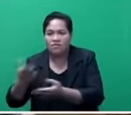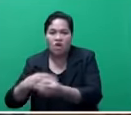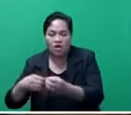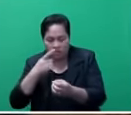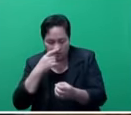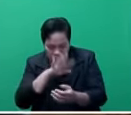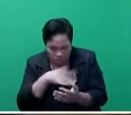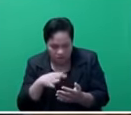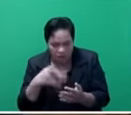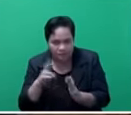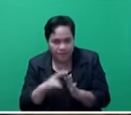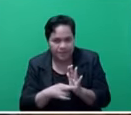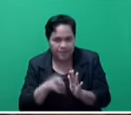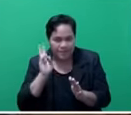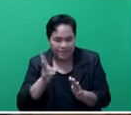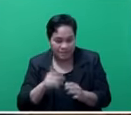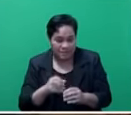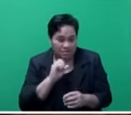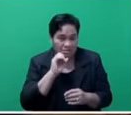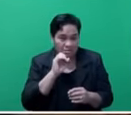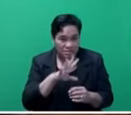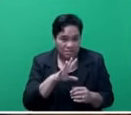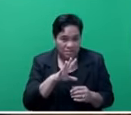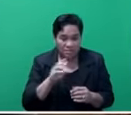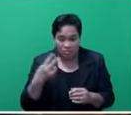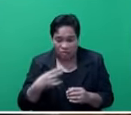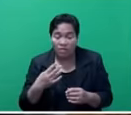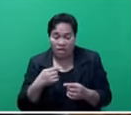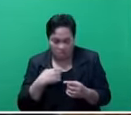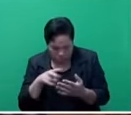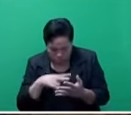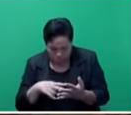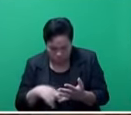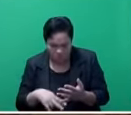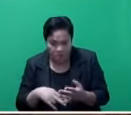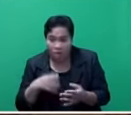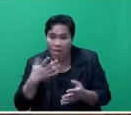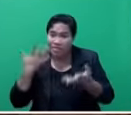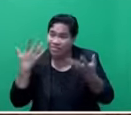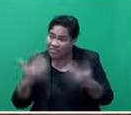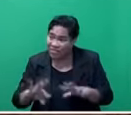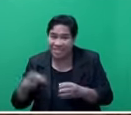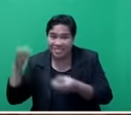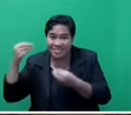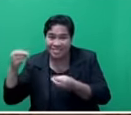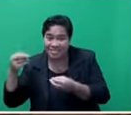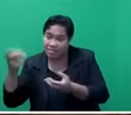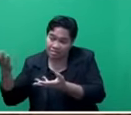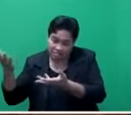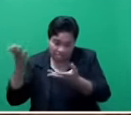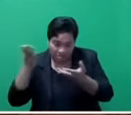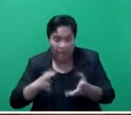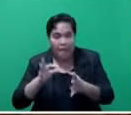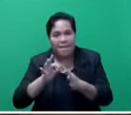State Lands Regulation 10 and 12 was pursued. So what I'm trying to point out, that in the aftermath of these audits, the permanent